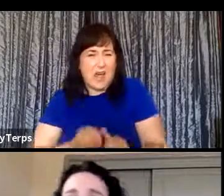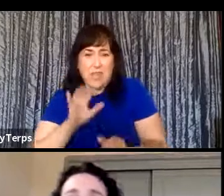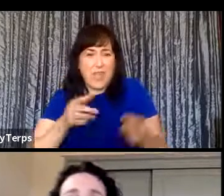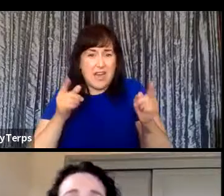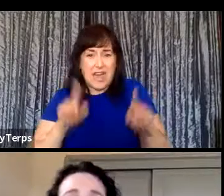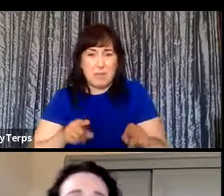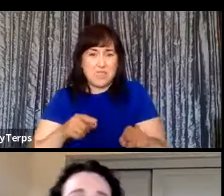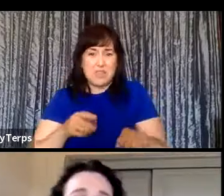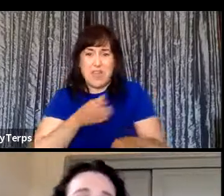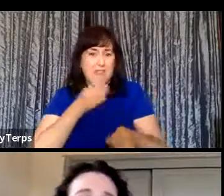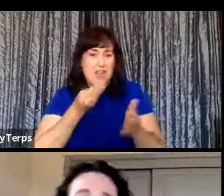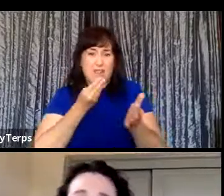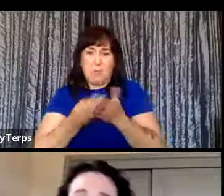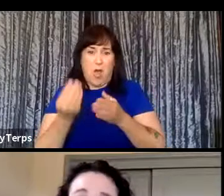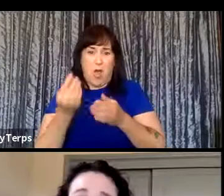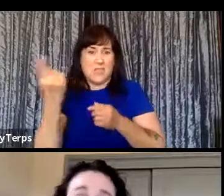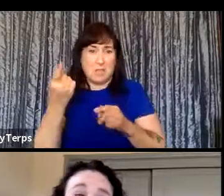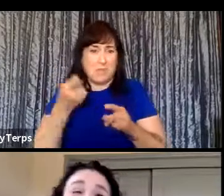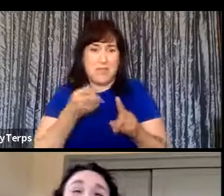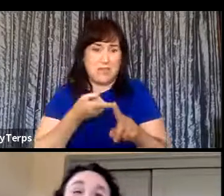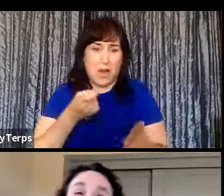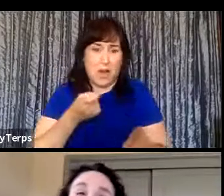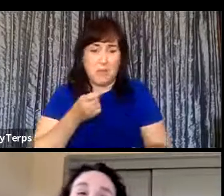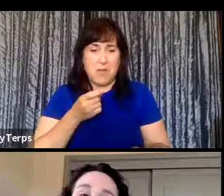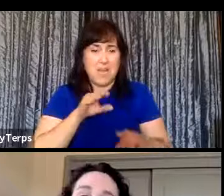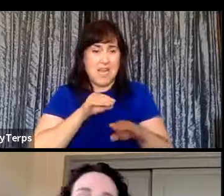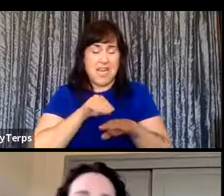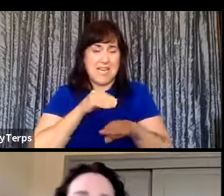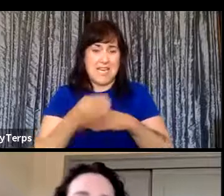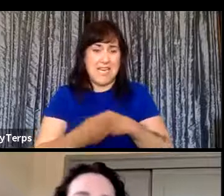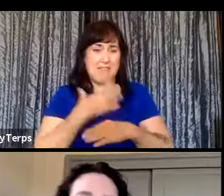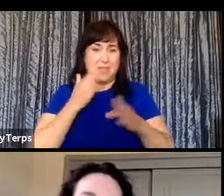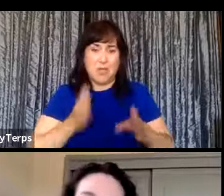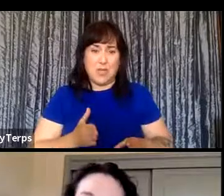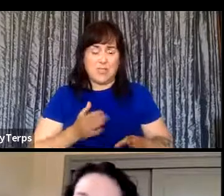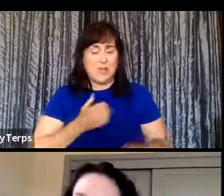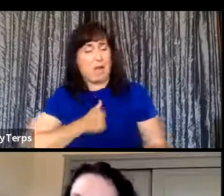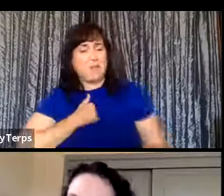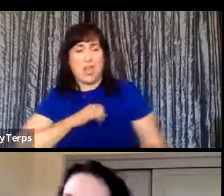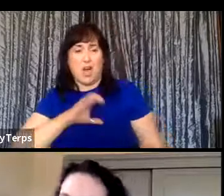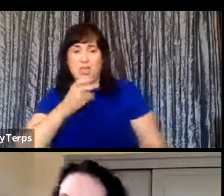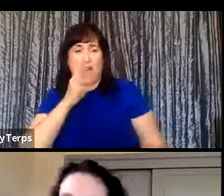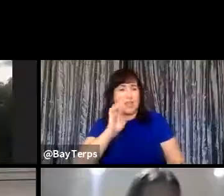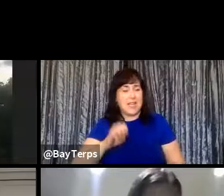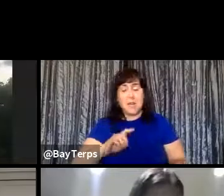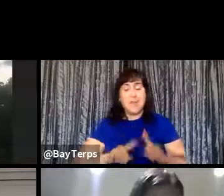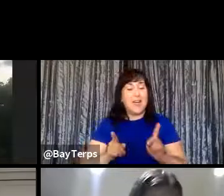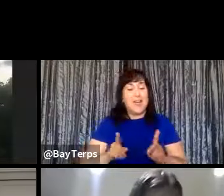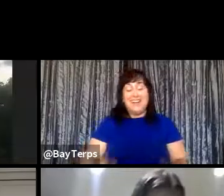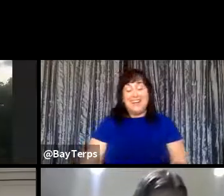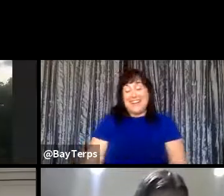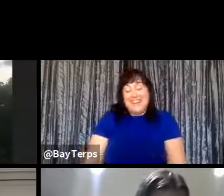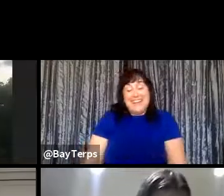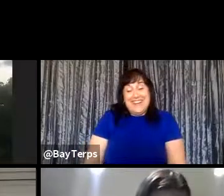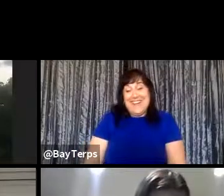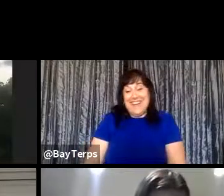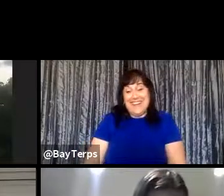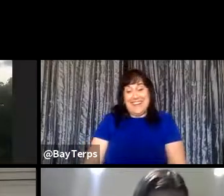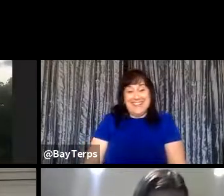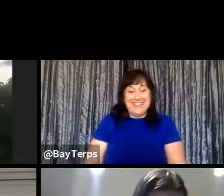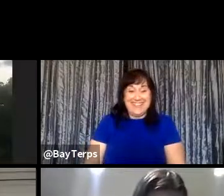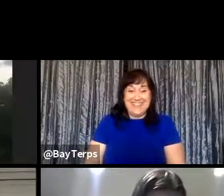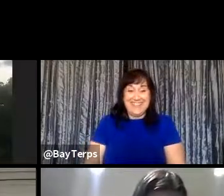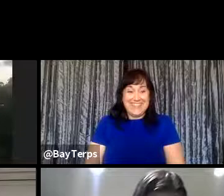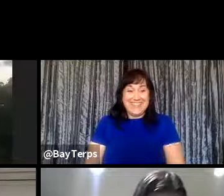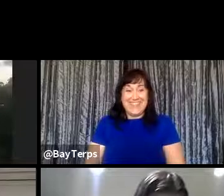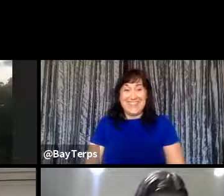I've never bought anything off the back of an influencer. Sorry, Charlie, I know you guys work in tech, but I just, nothing. But either way, we're adding influencers in, and